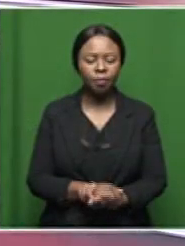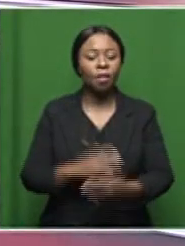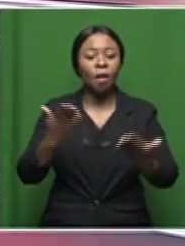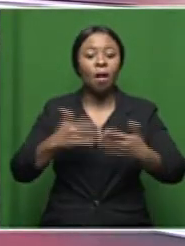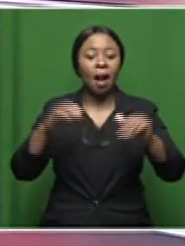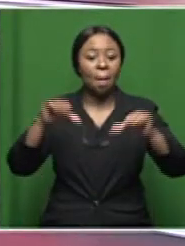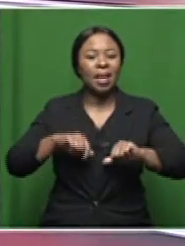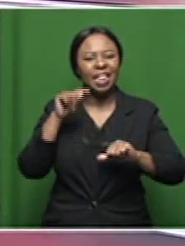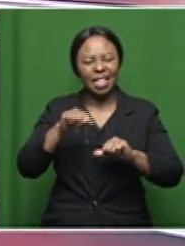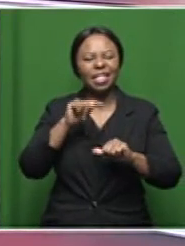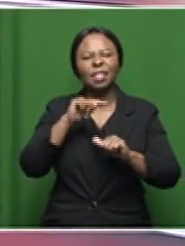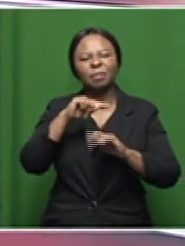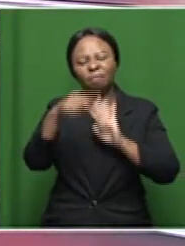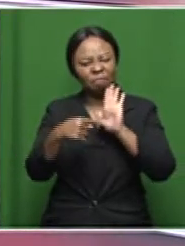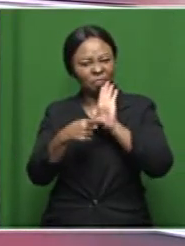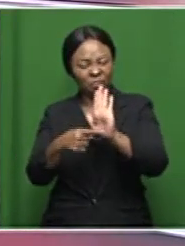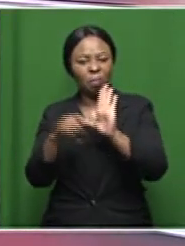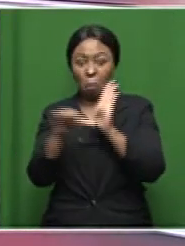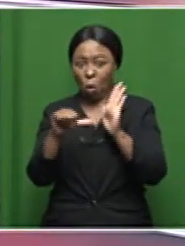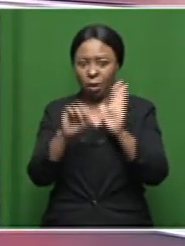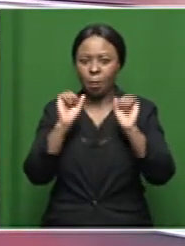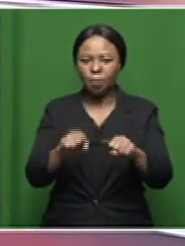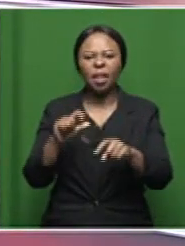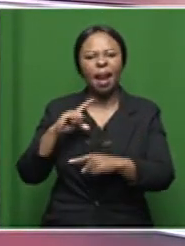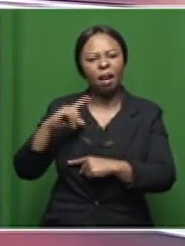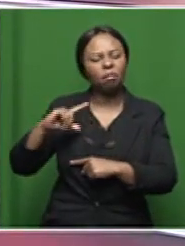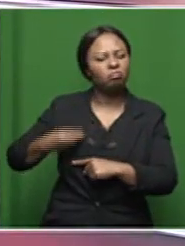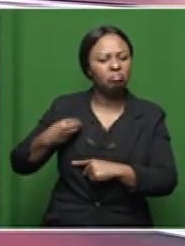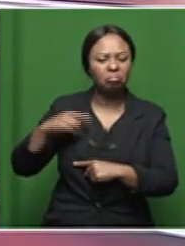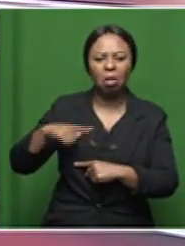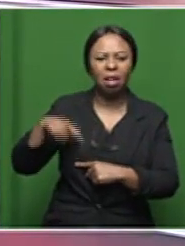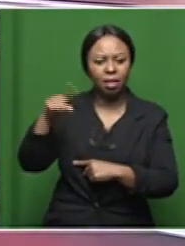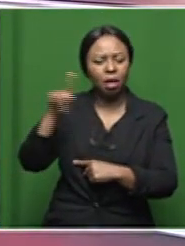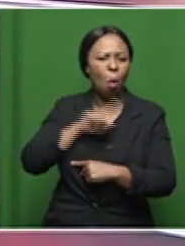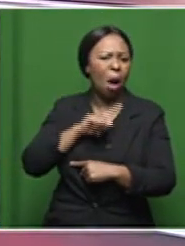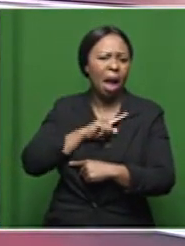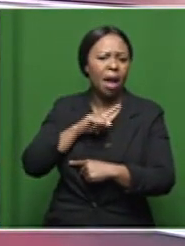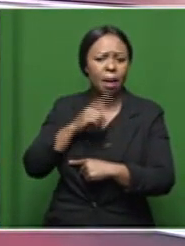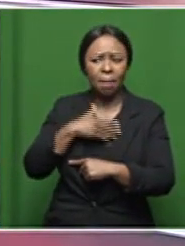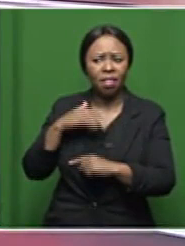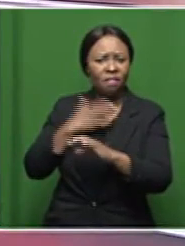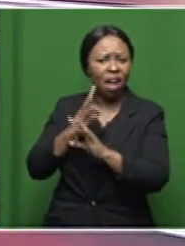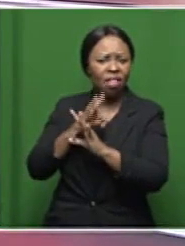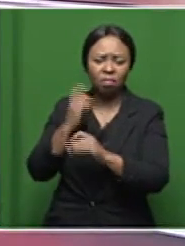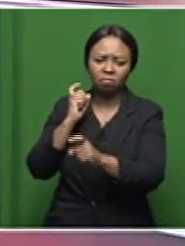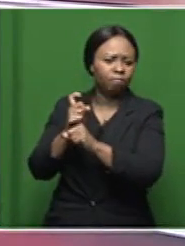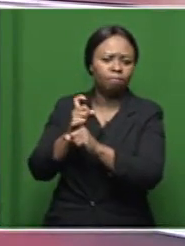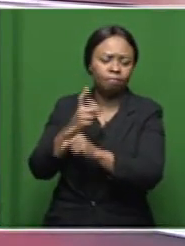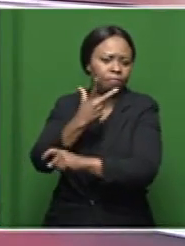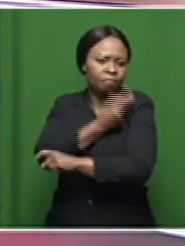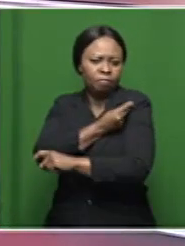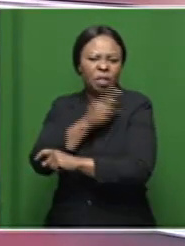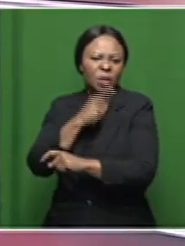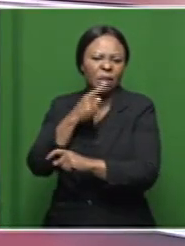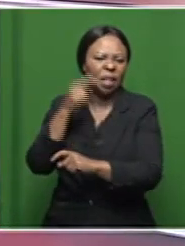Welcome back. This is Vital Signs. Millions of girls are at risk of cervical cancer as parents reject the HPV vaccine. Misconceptions and skepticism